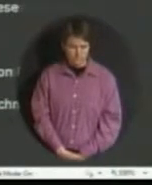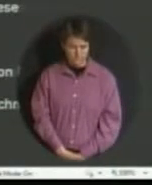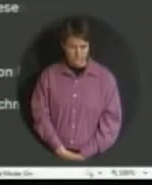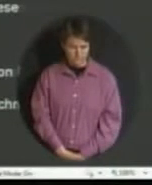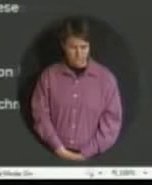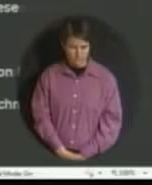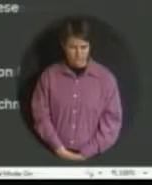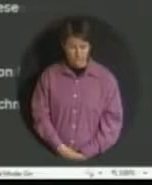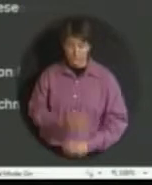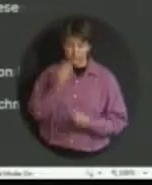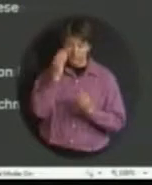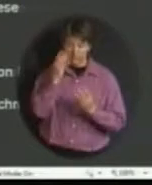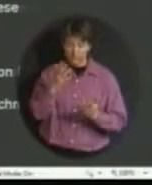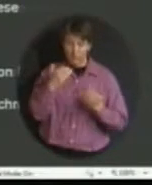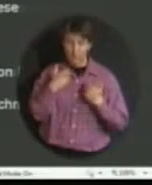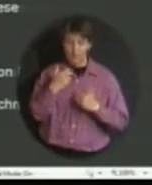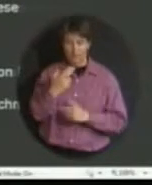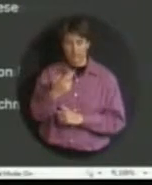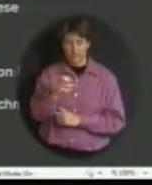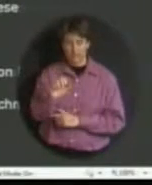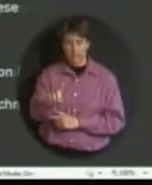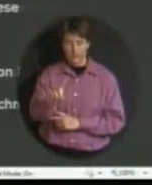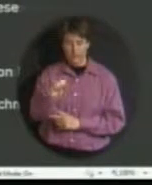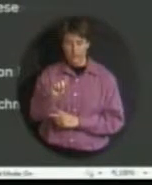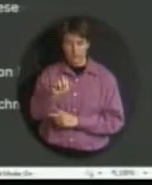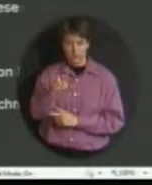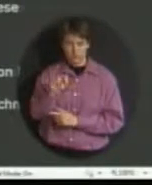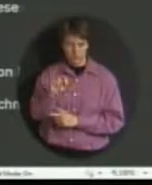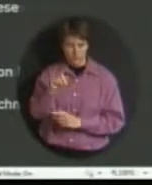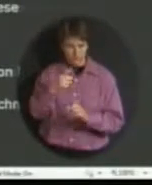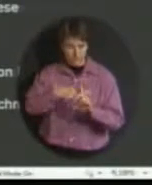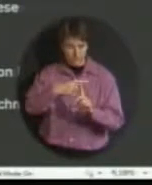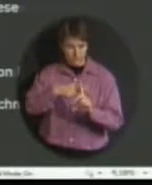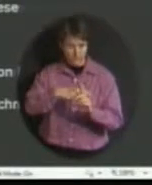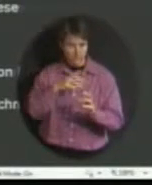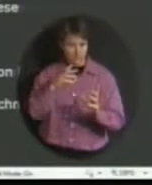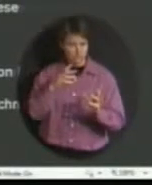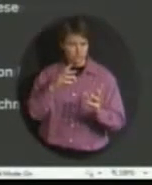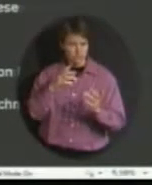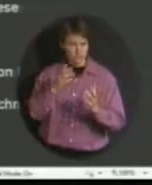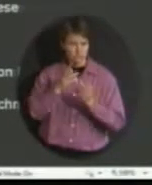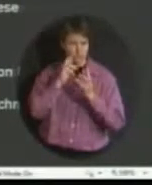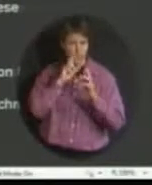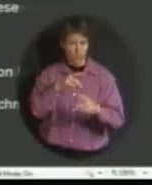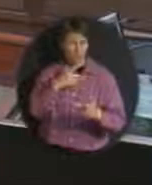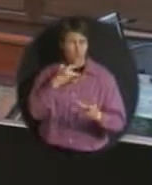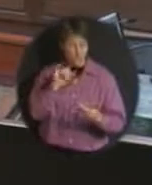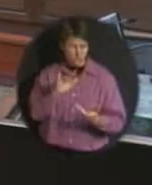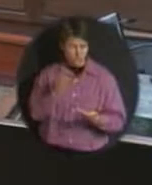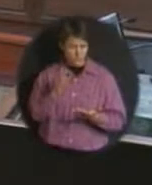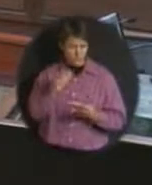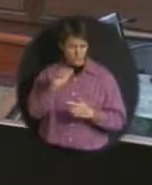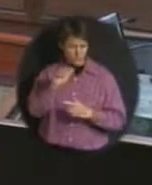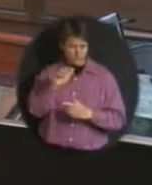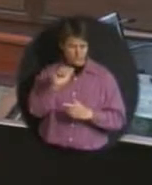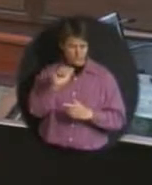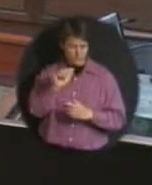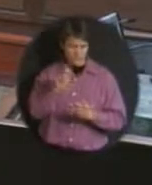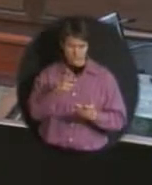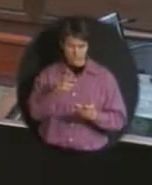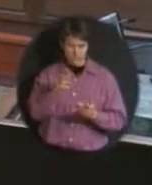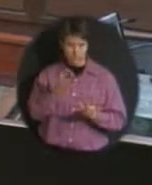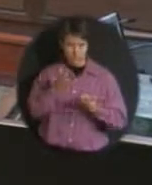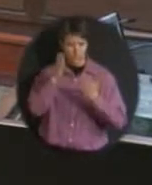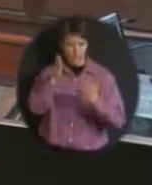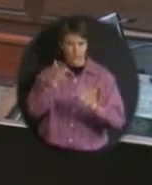information, we had the Head Start monthly report, and we're at 10.01, topics for discussion. Board members will have an opportunity to bring topics up for discussion that are